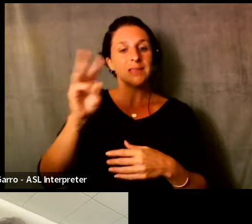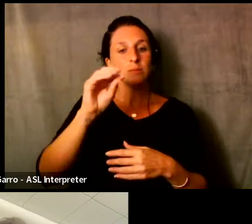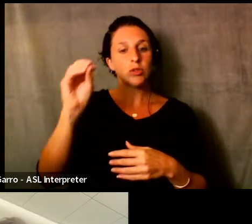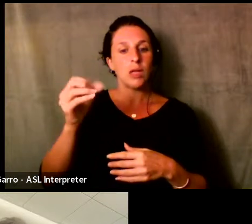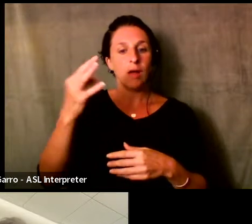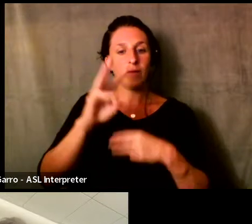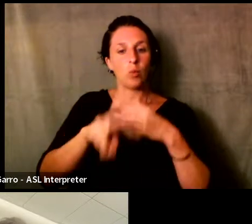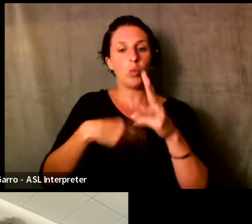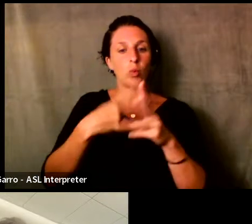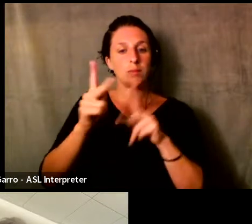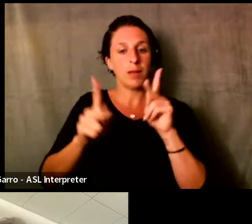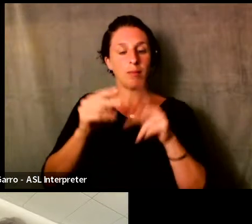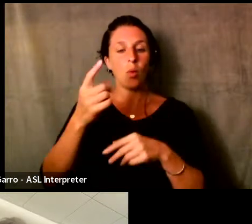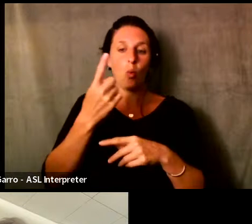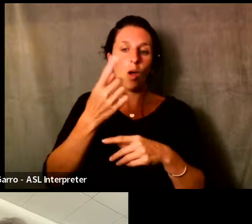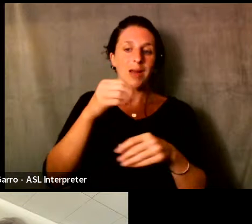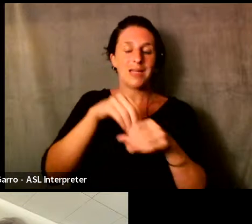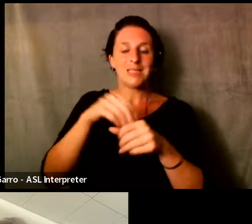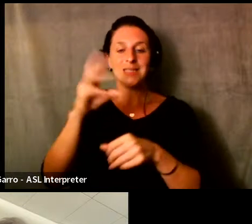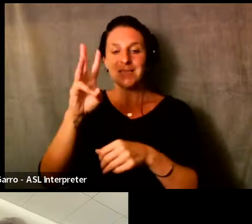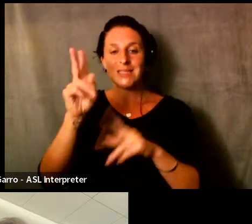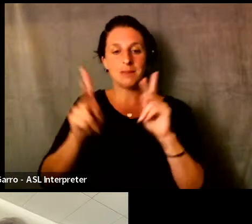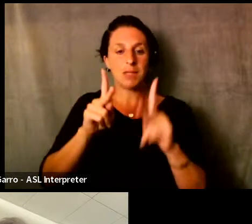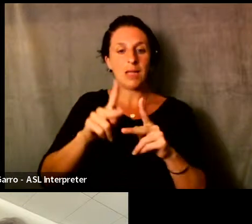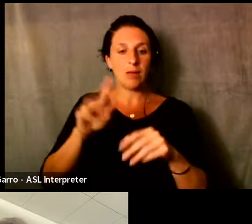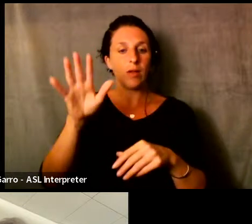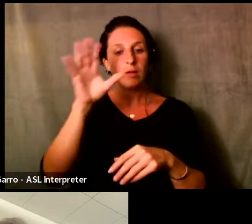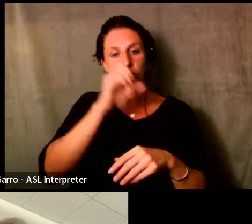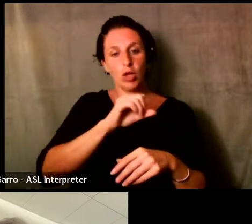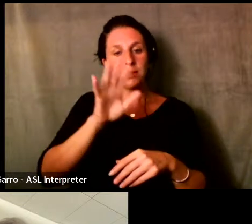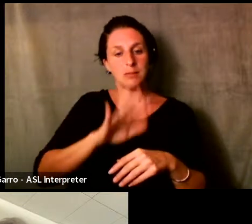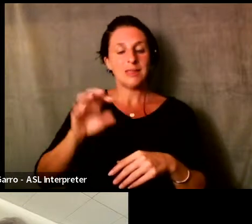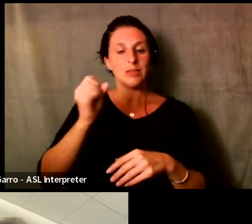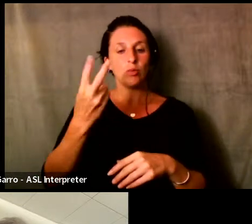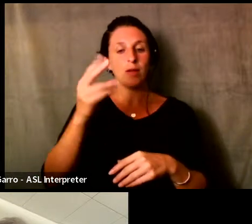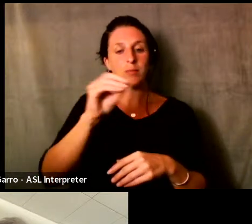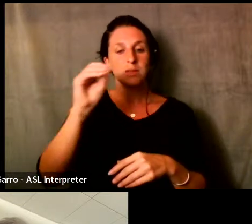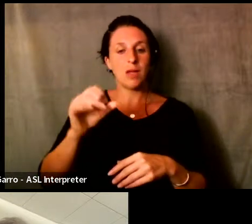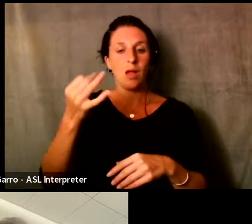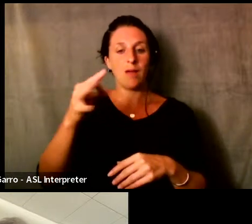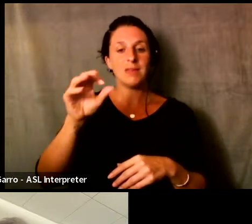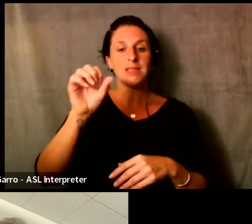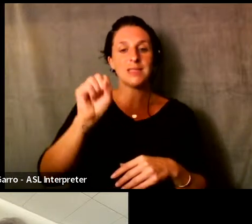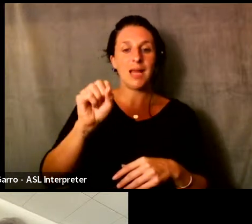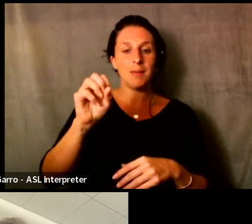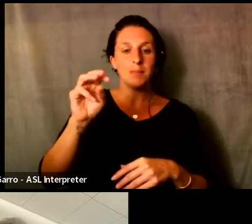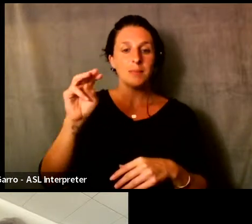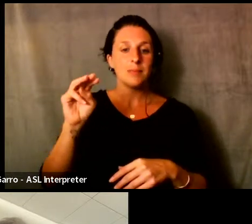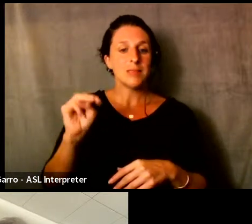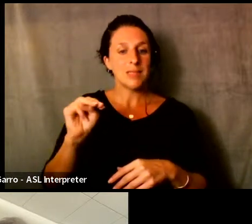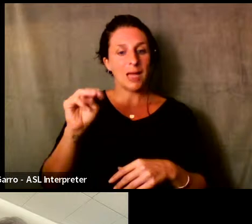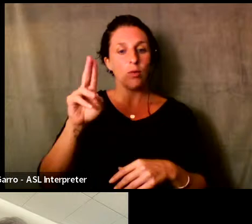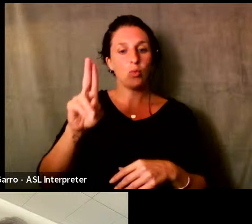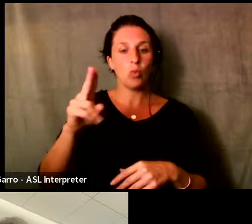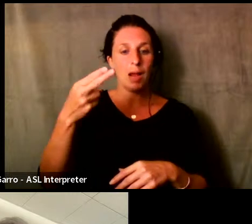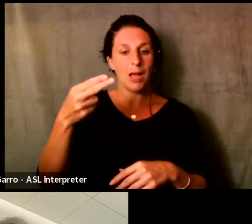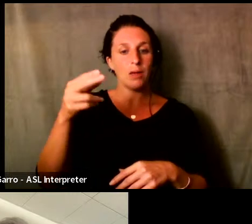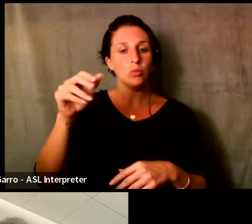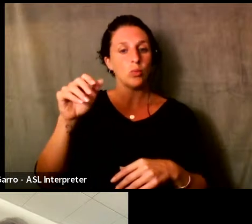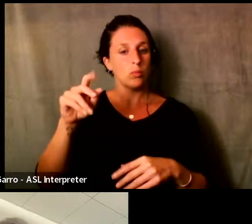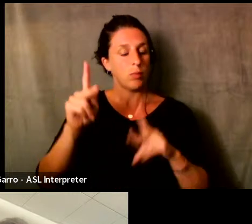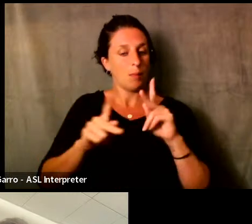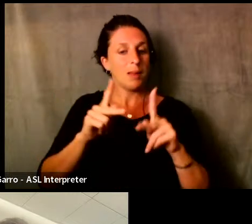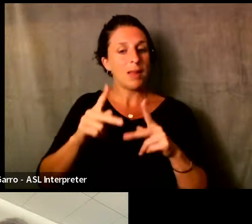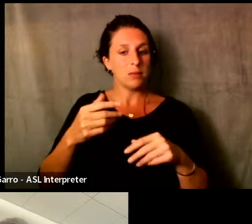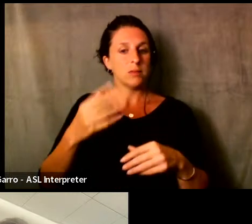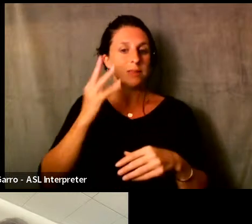us. And whereas approximately 12% of the San Mateo Union High School population experiences a